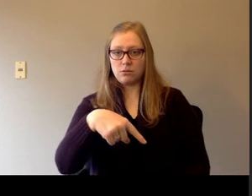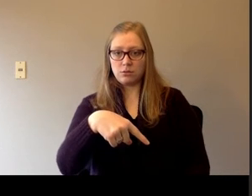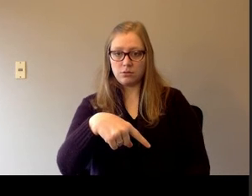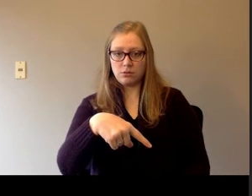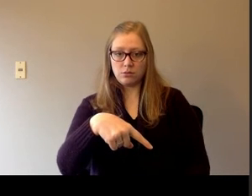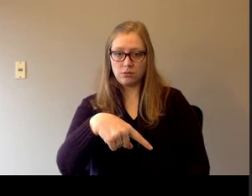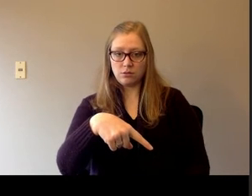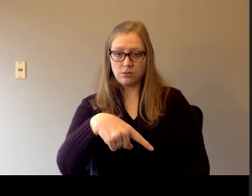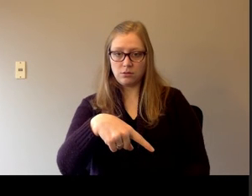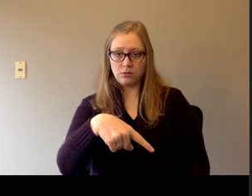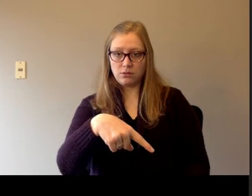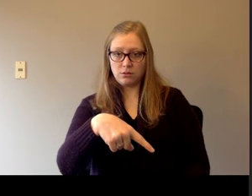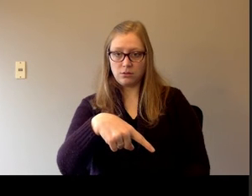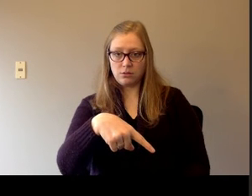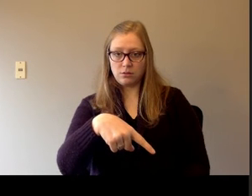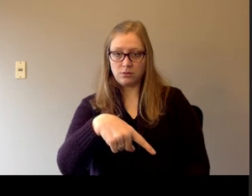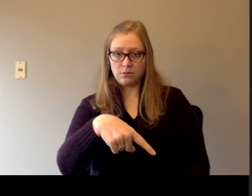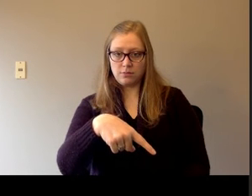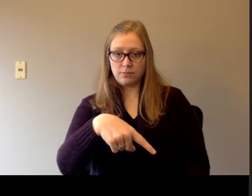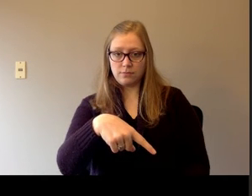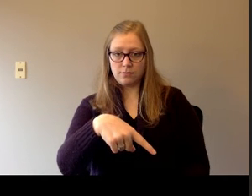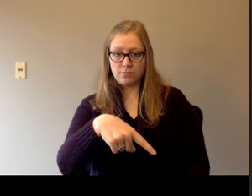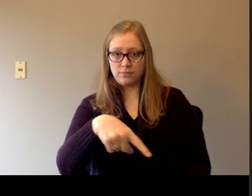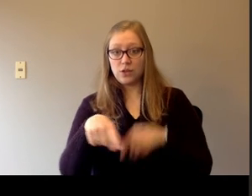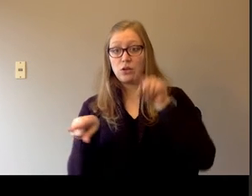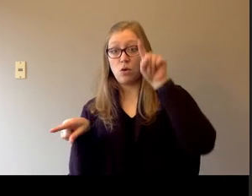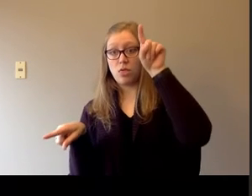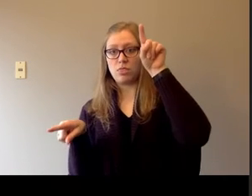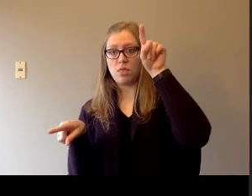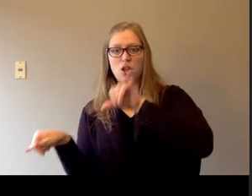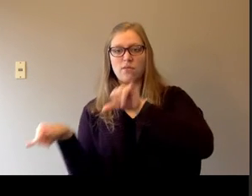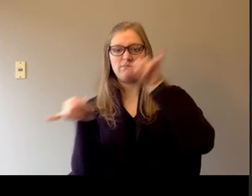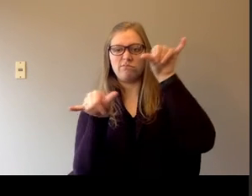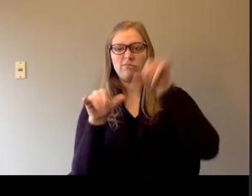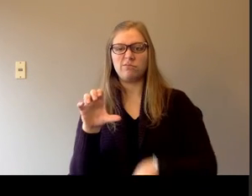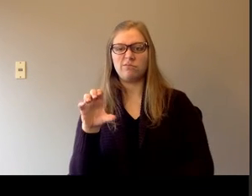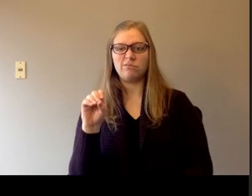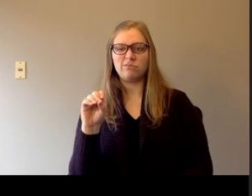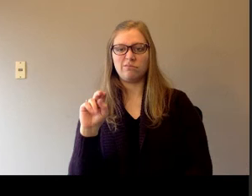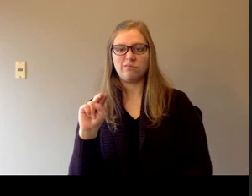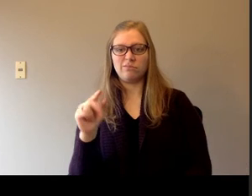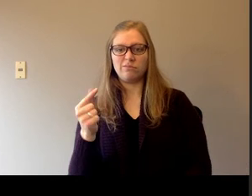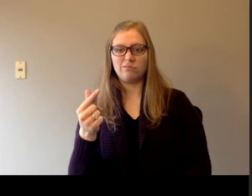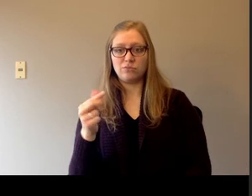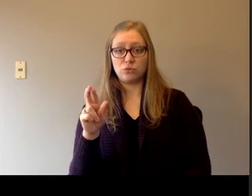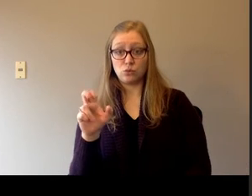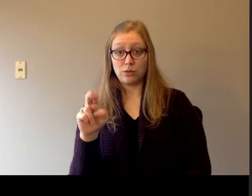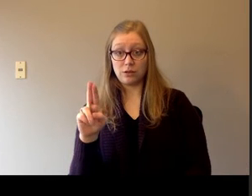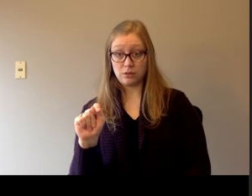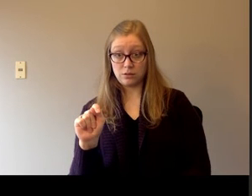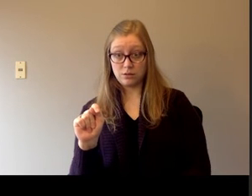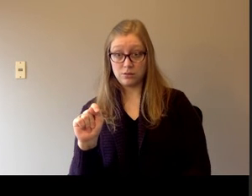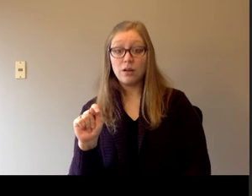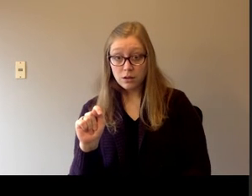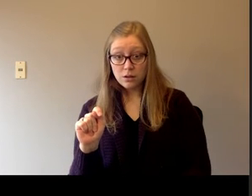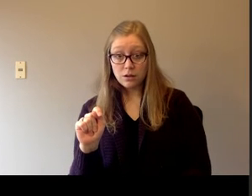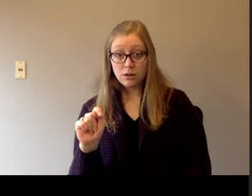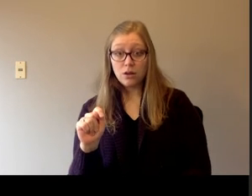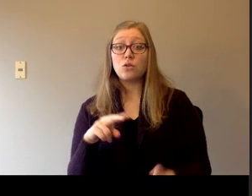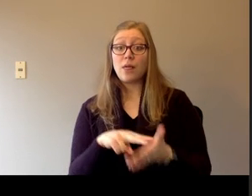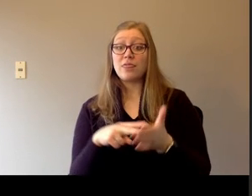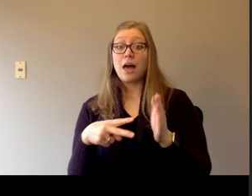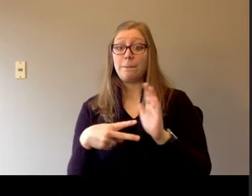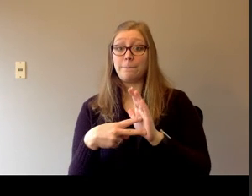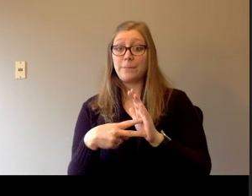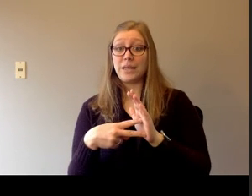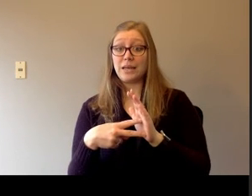equals the measure of angle 5, because those are congruent angles. So we can substitute in the measure of angle